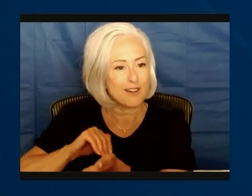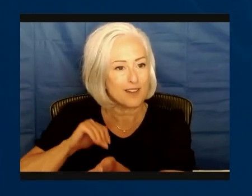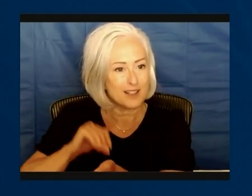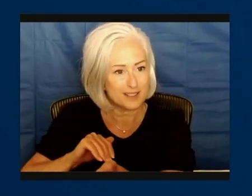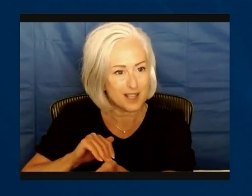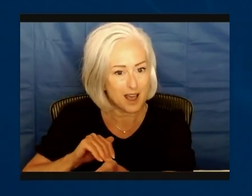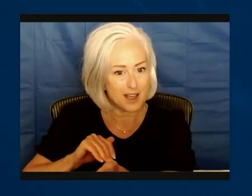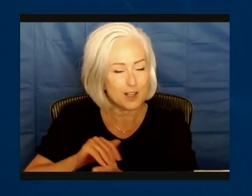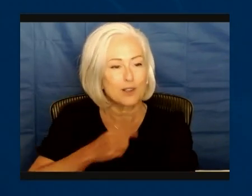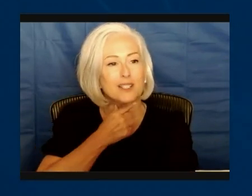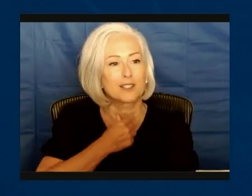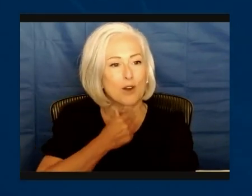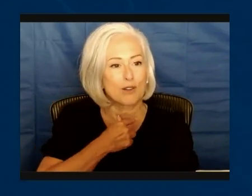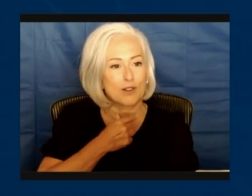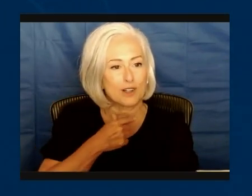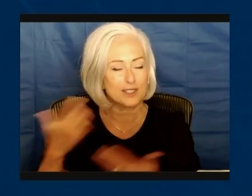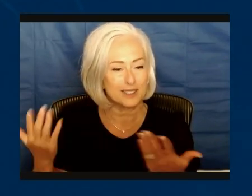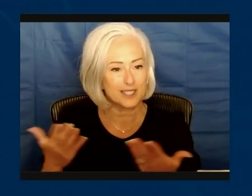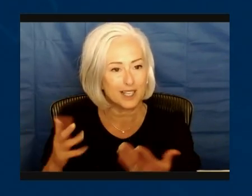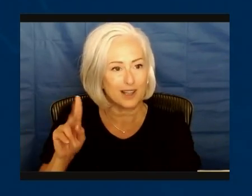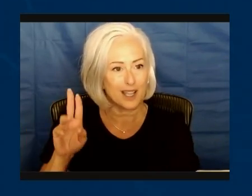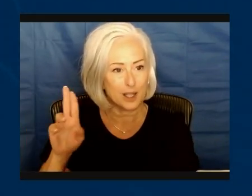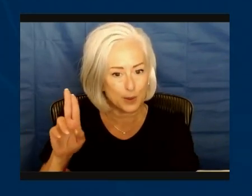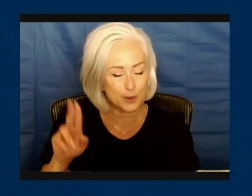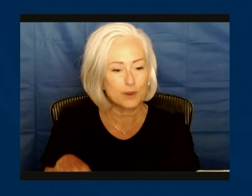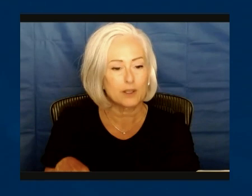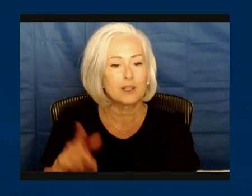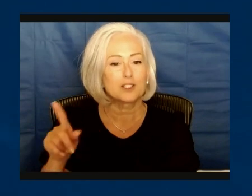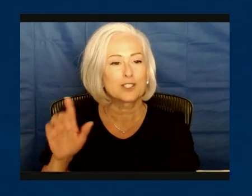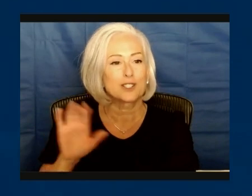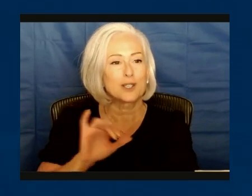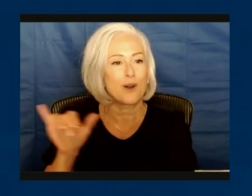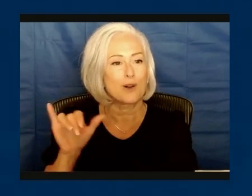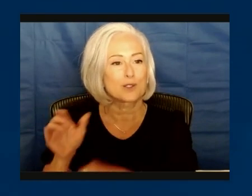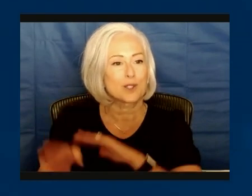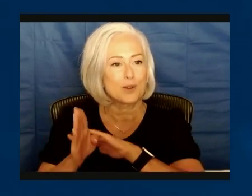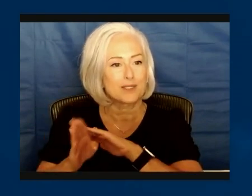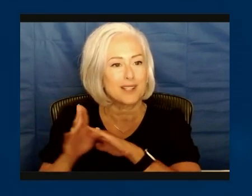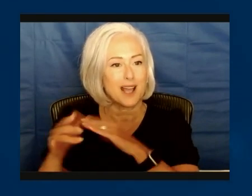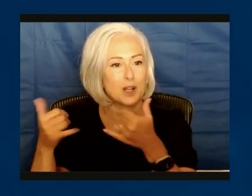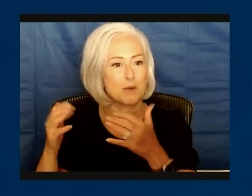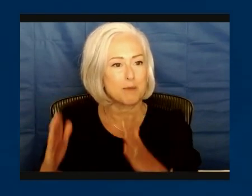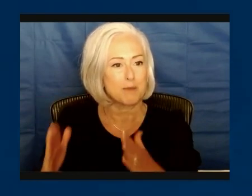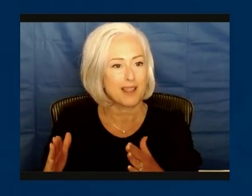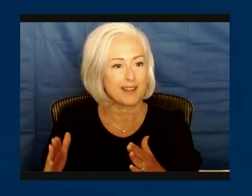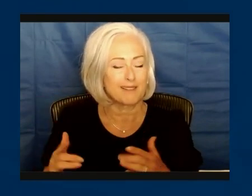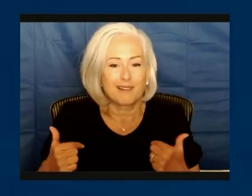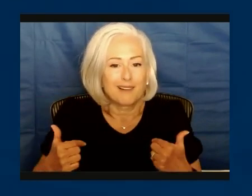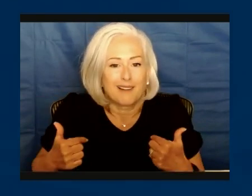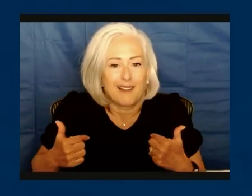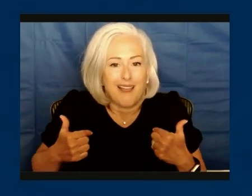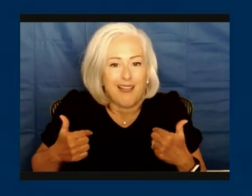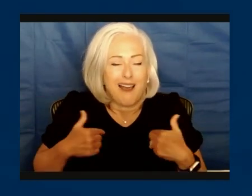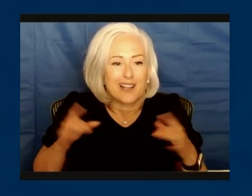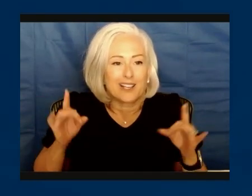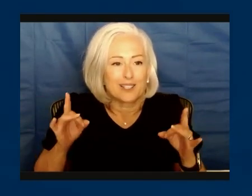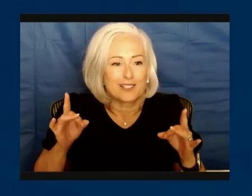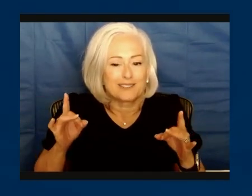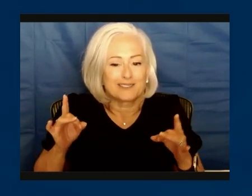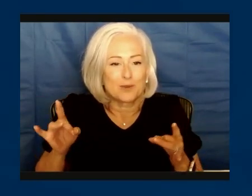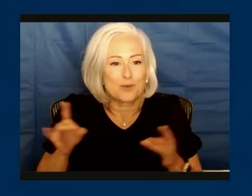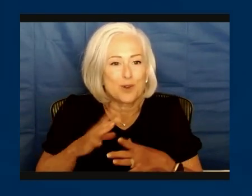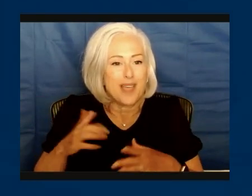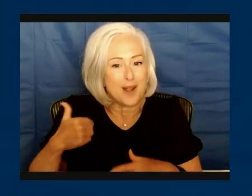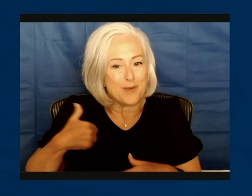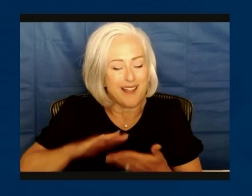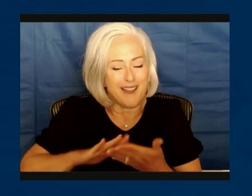otolaryngology resident here at KU. She was also a soccer player, and somehow I didn't ruin that when she was younger as her coach.